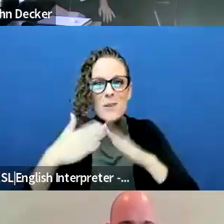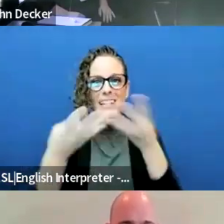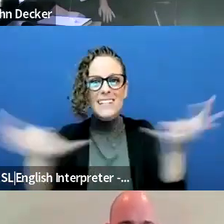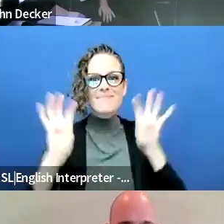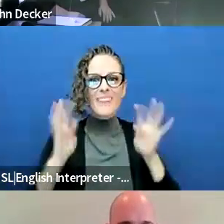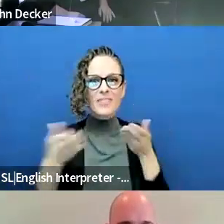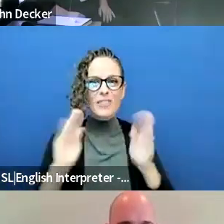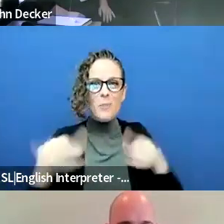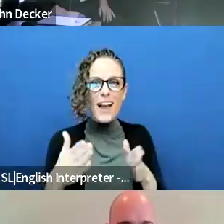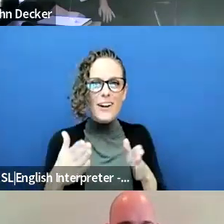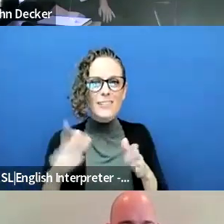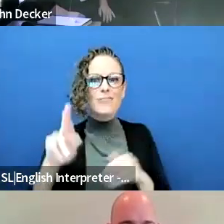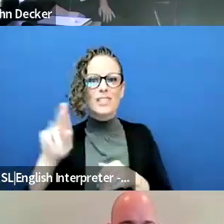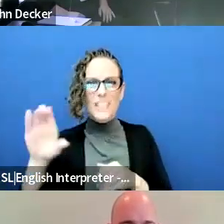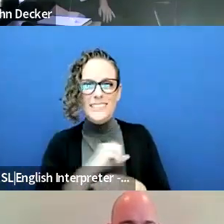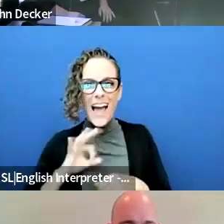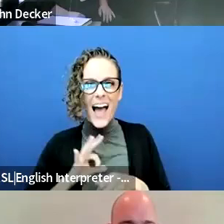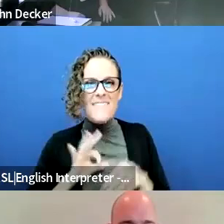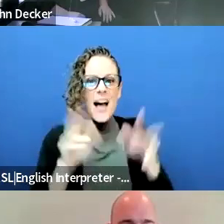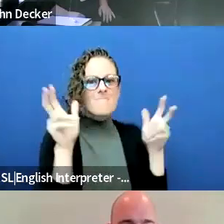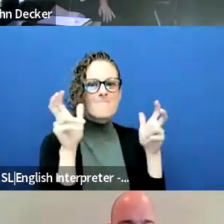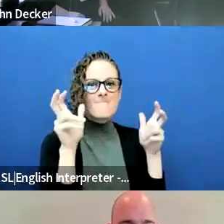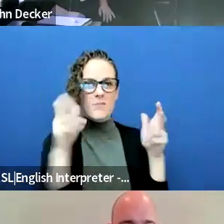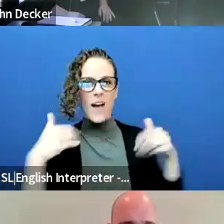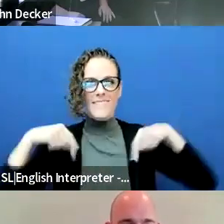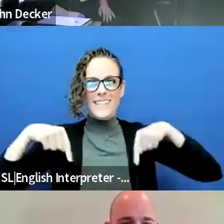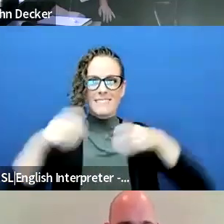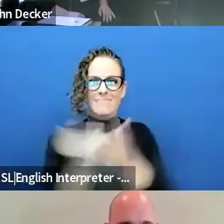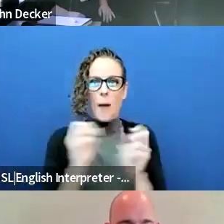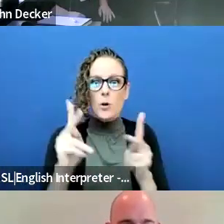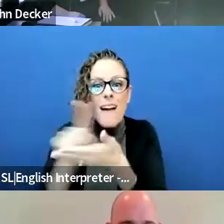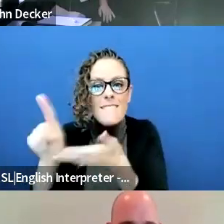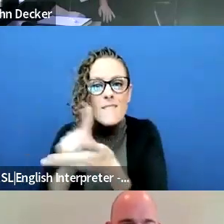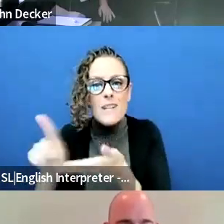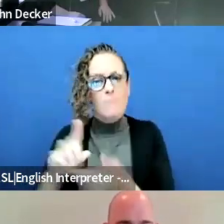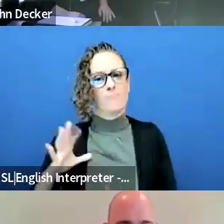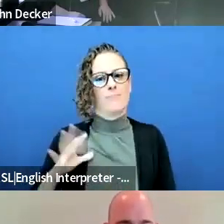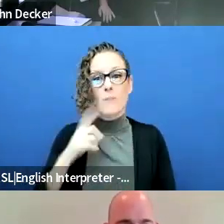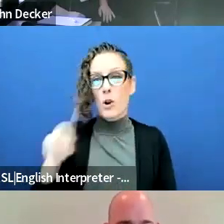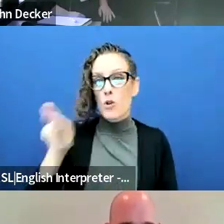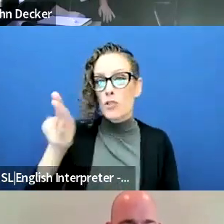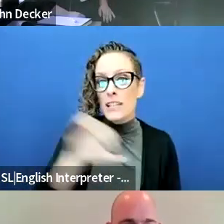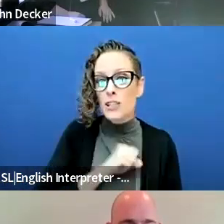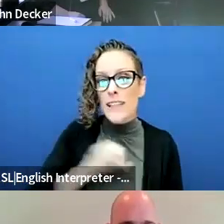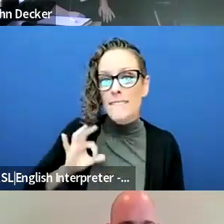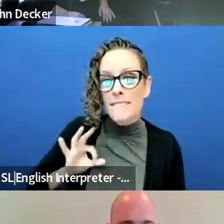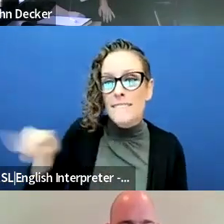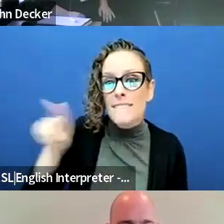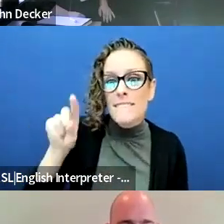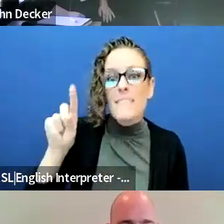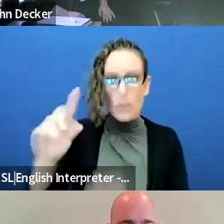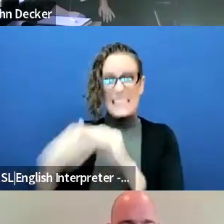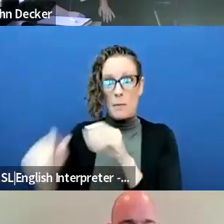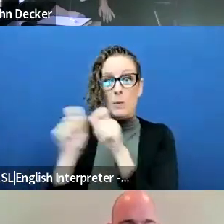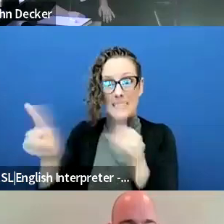service providers and regional center staff to have this every week. And for you regional center staff, like there's